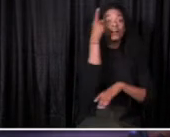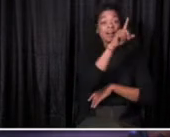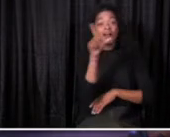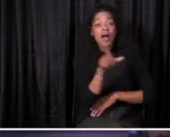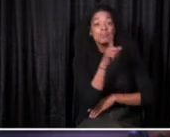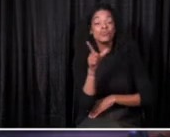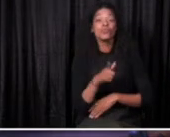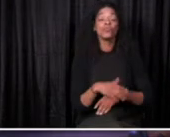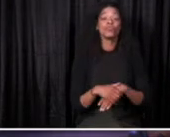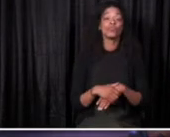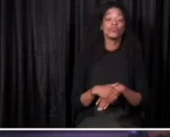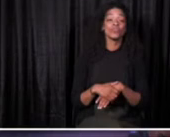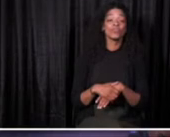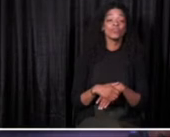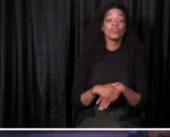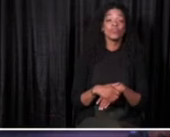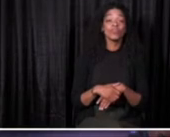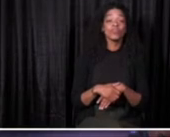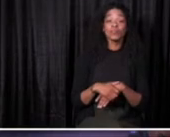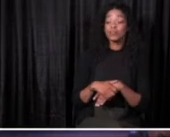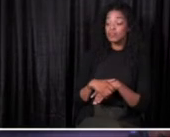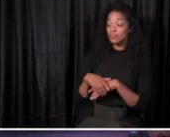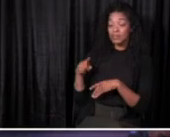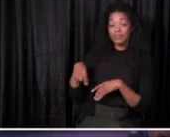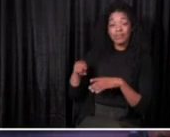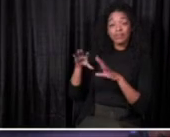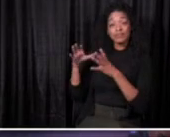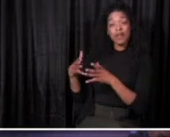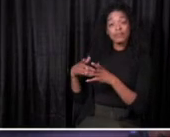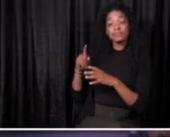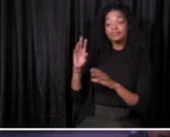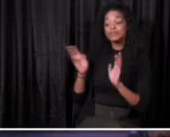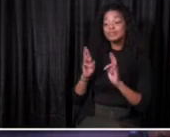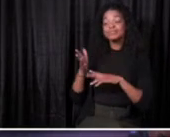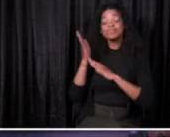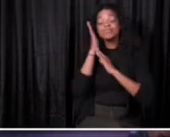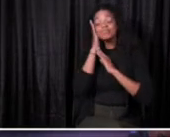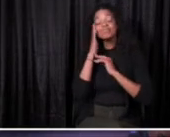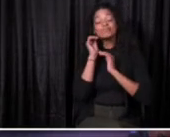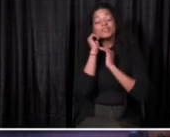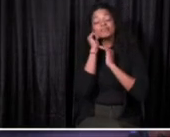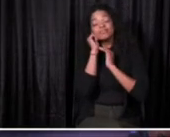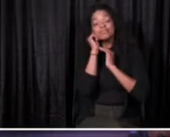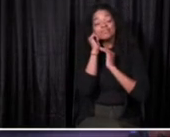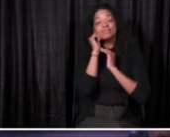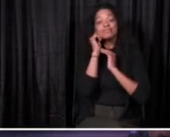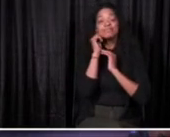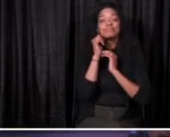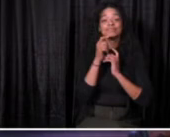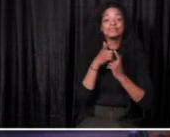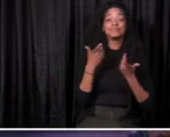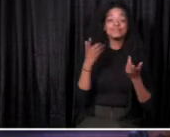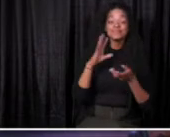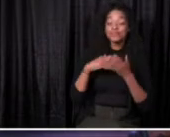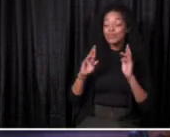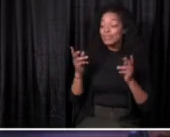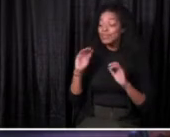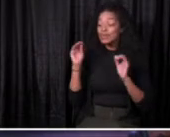there were others who went to bed without a bedtime story. And